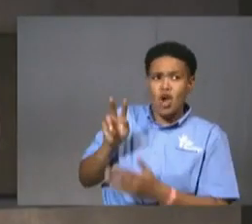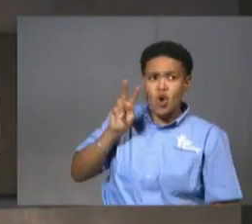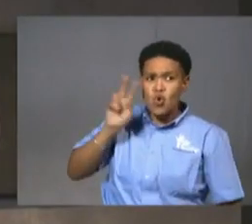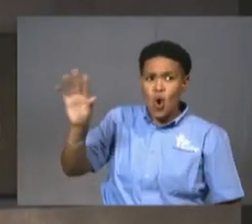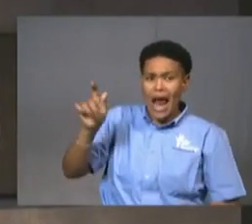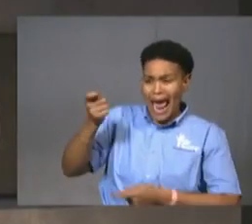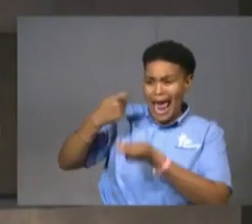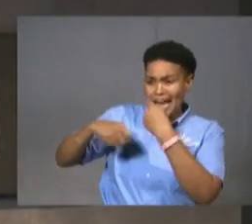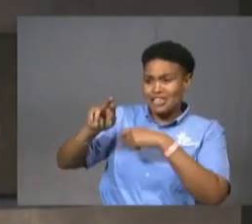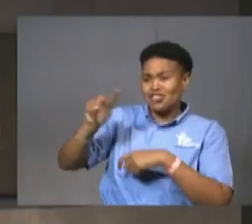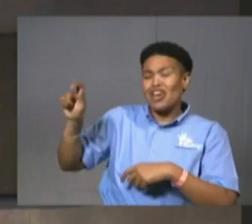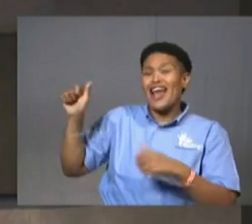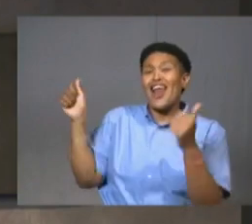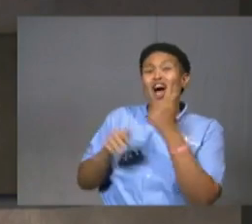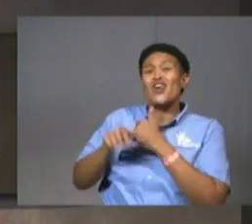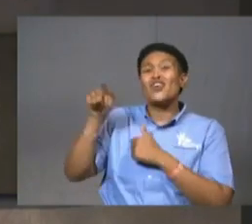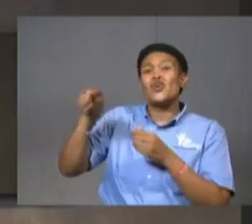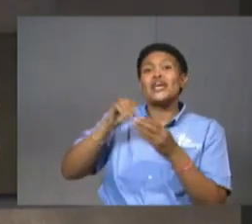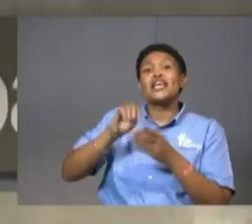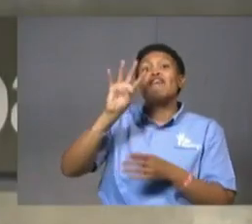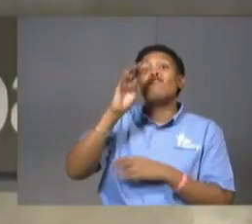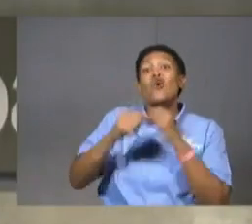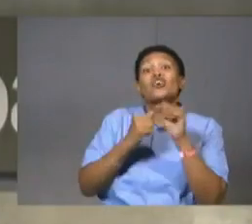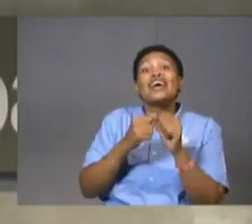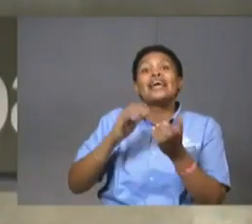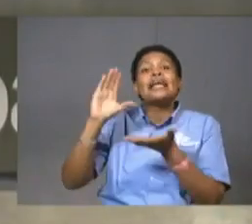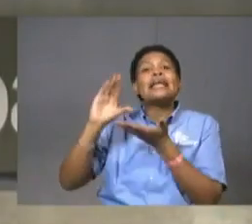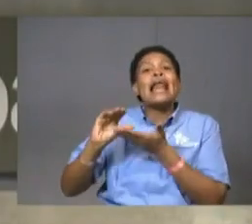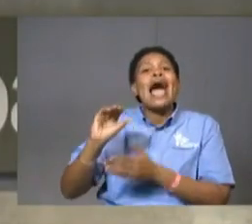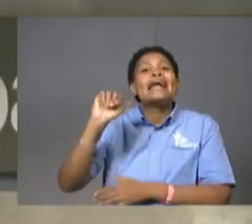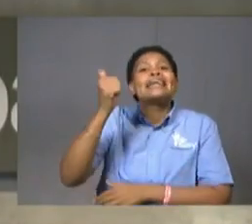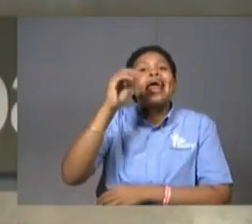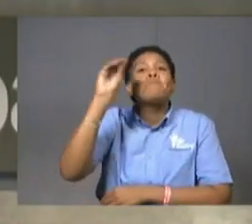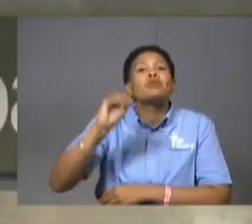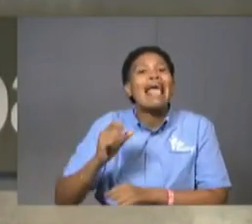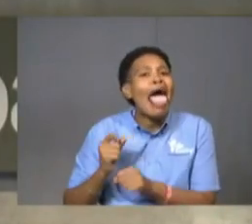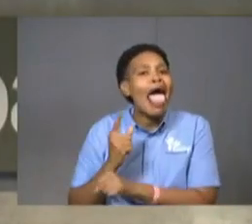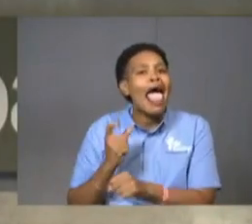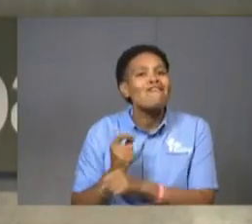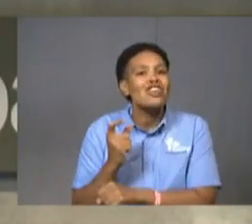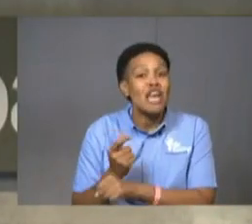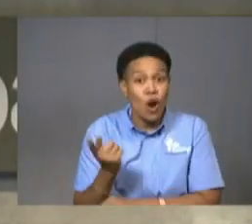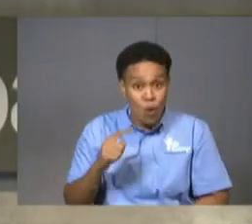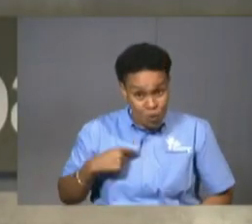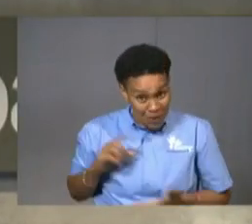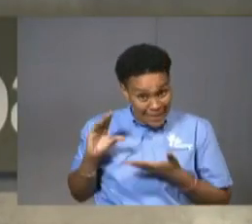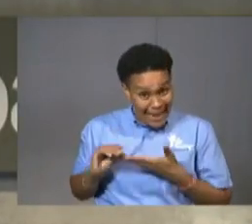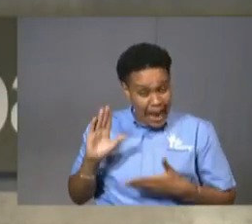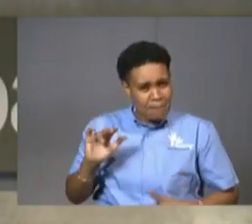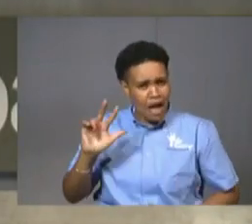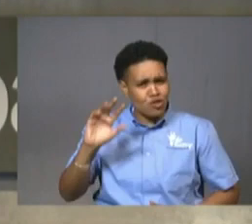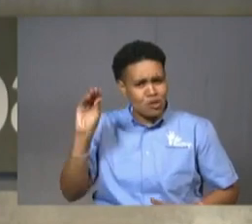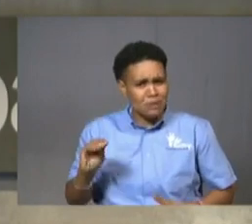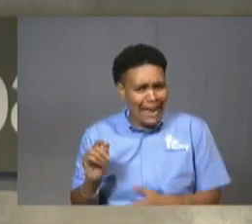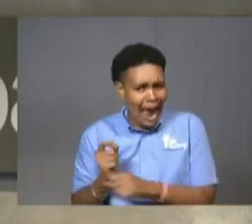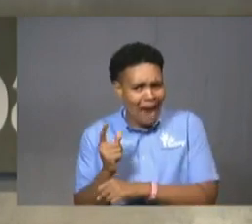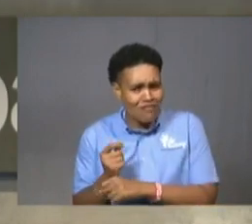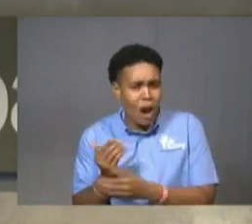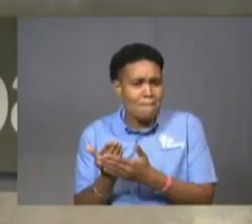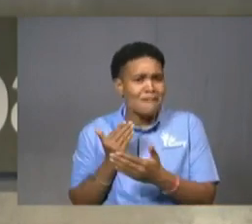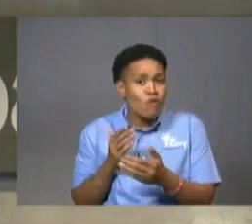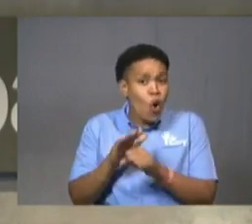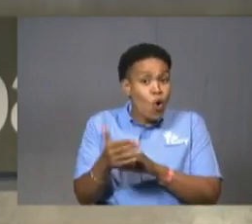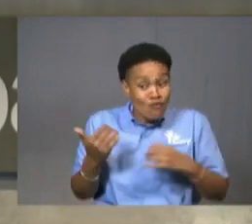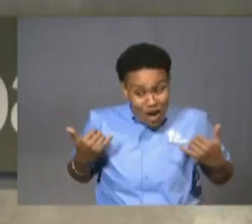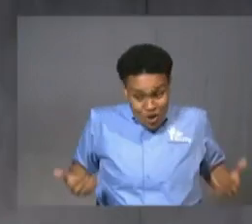years declined by 10% a year, and you compare it with us, where it declined by 3% a year pre-COVID, and even